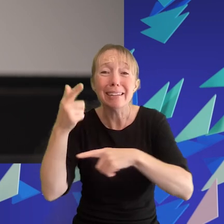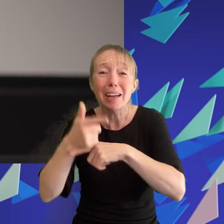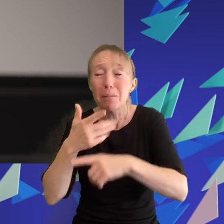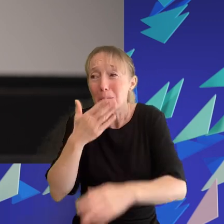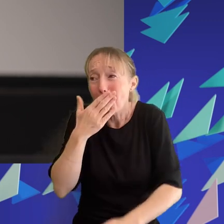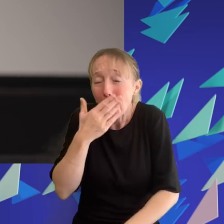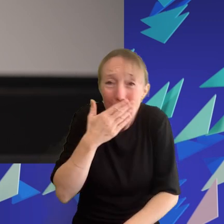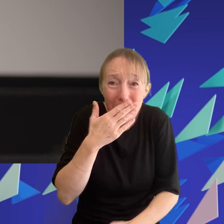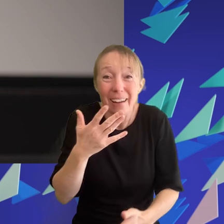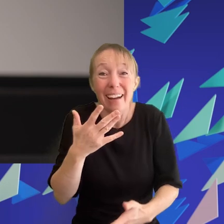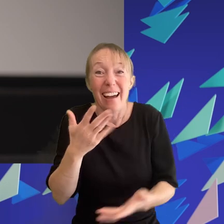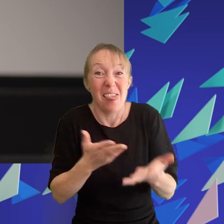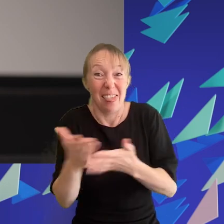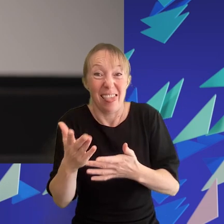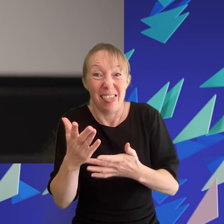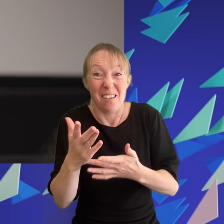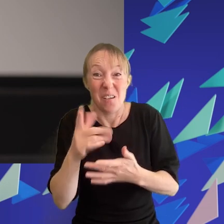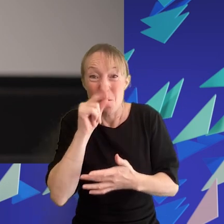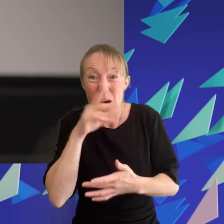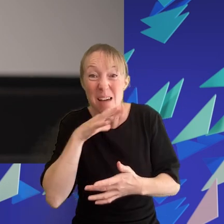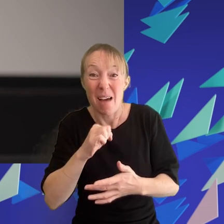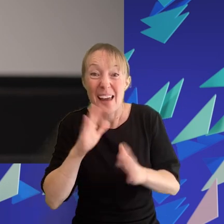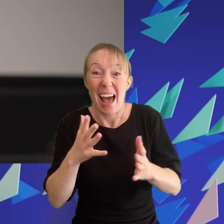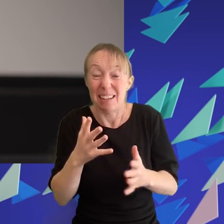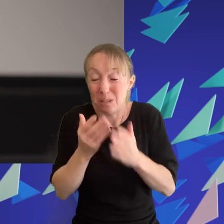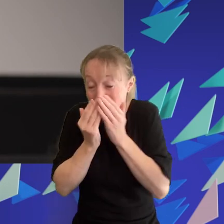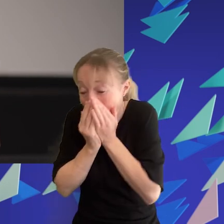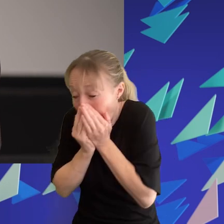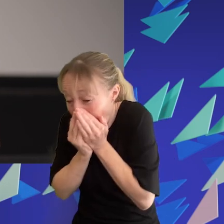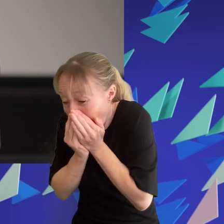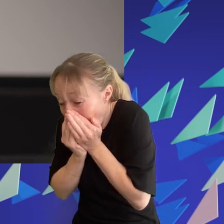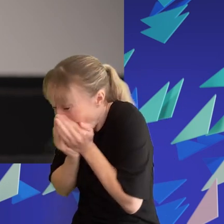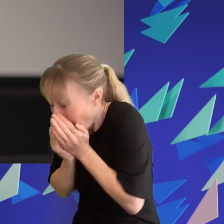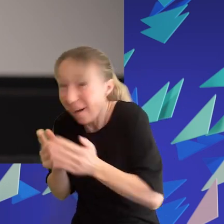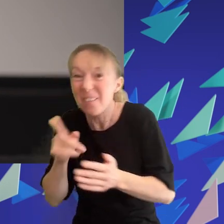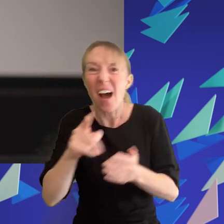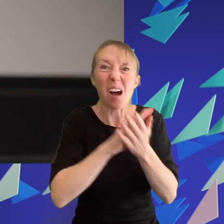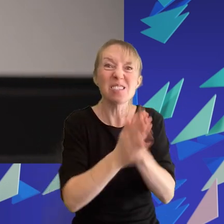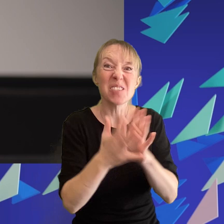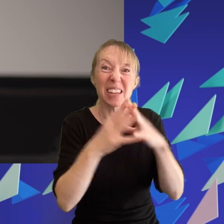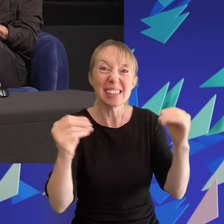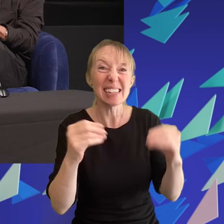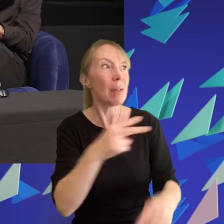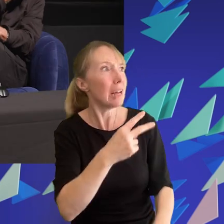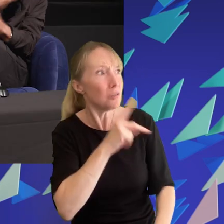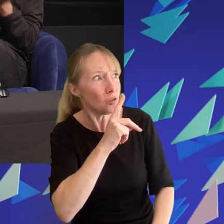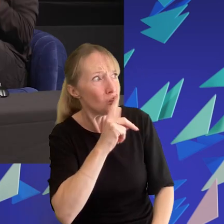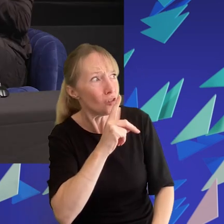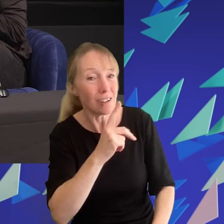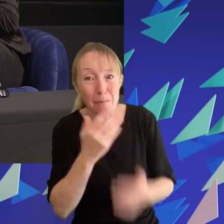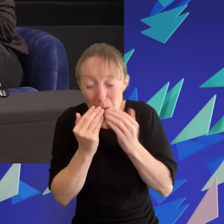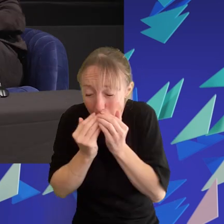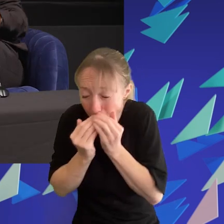And during the Birdman, I had to really put something in my head because I was ruining the scene. I went, shut up.